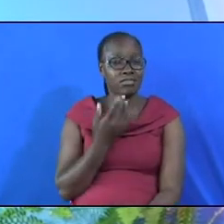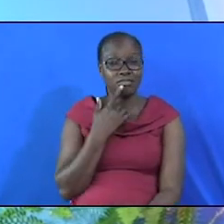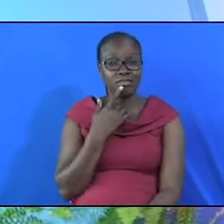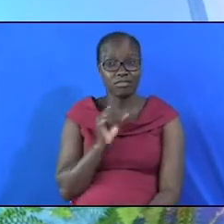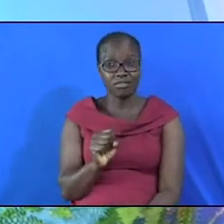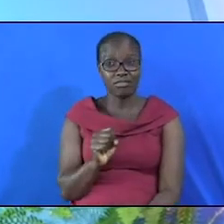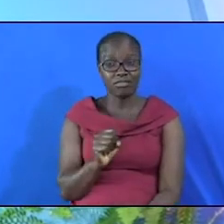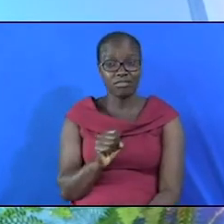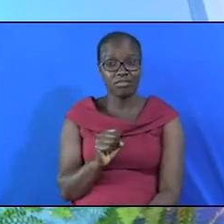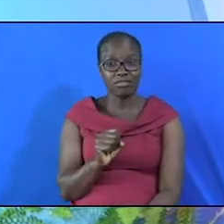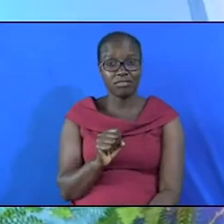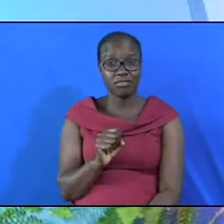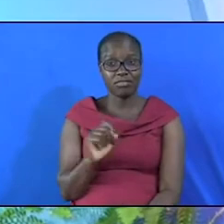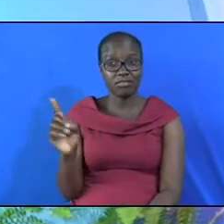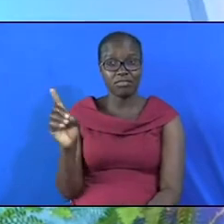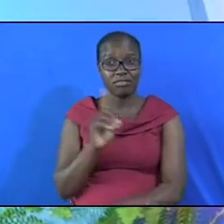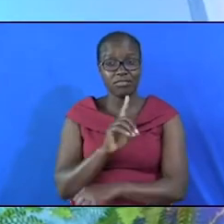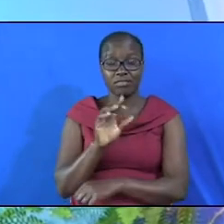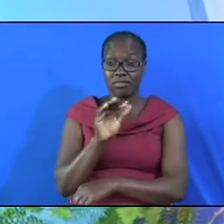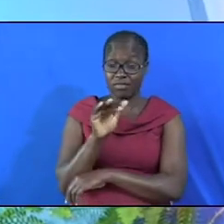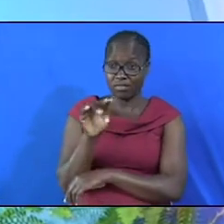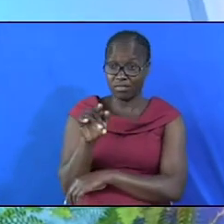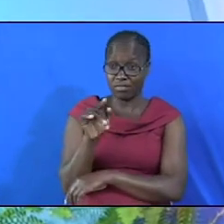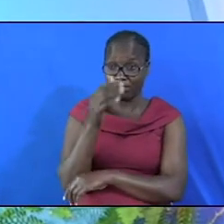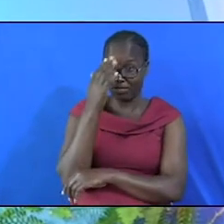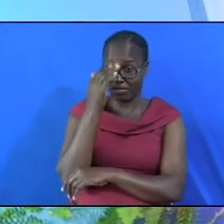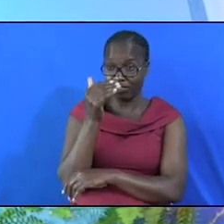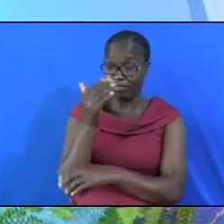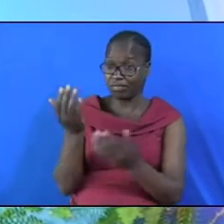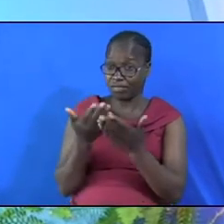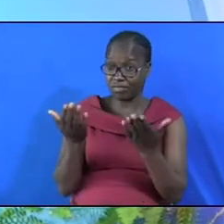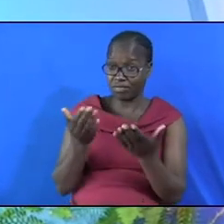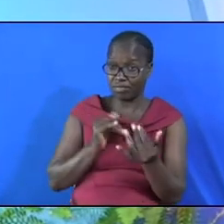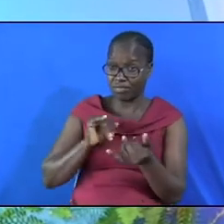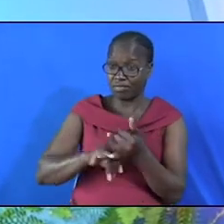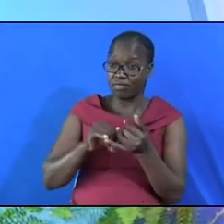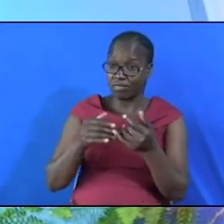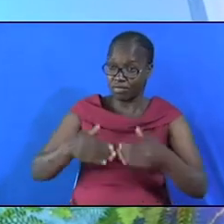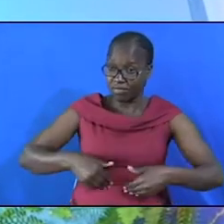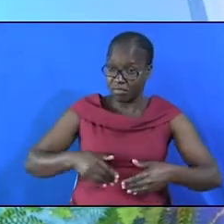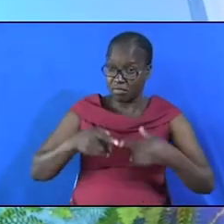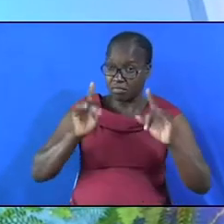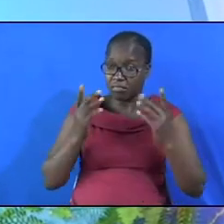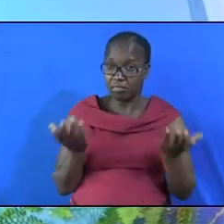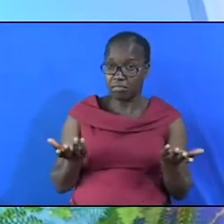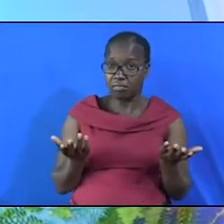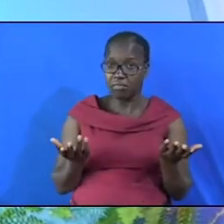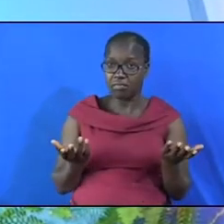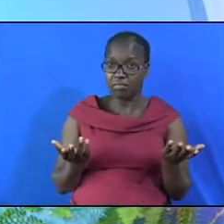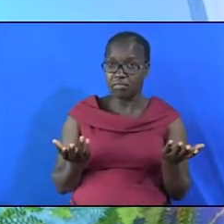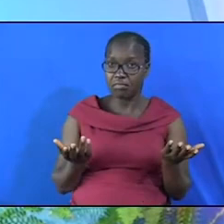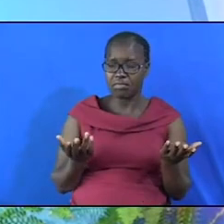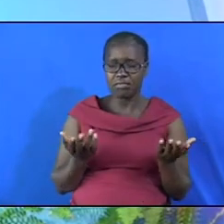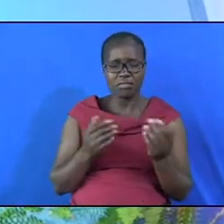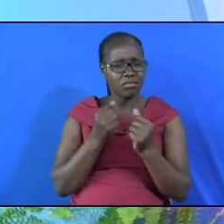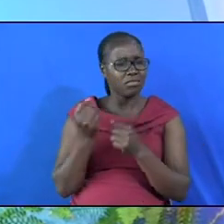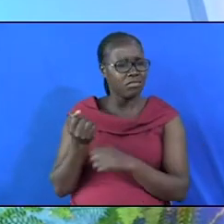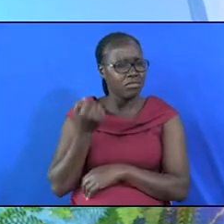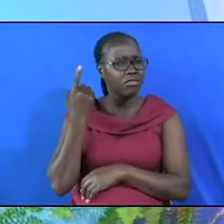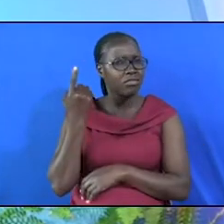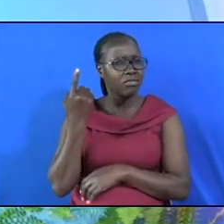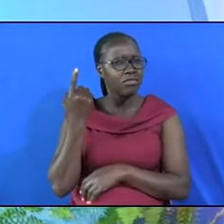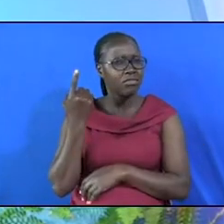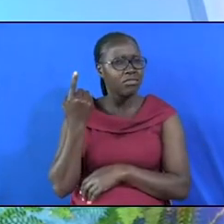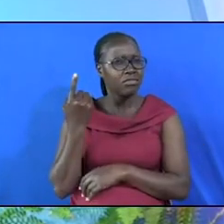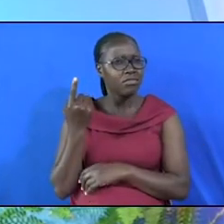So, because one day you'll be asked, where is the wife of your youth? Are you with me? If